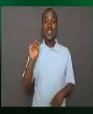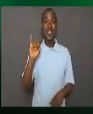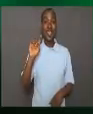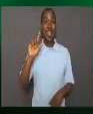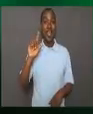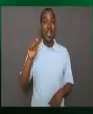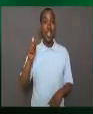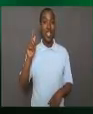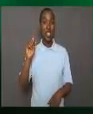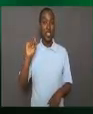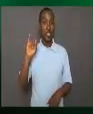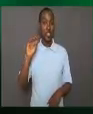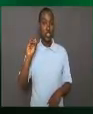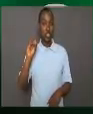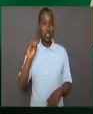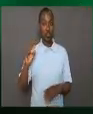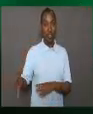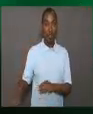Students, let's get ready.